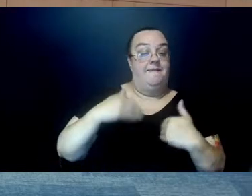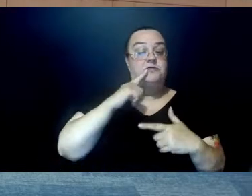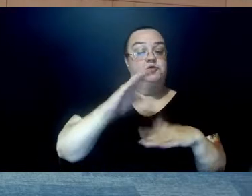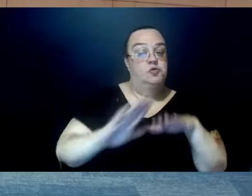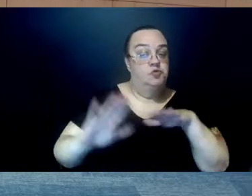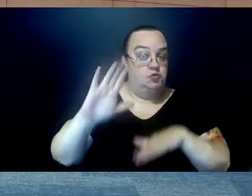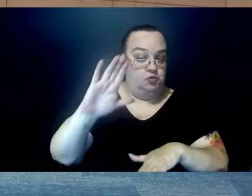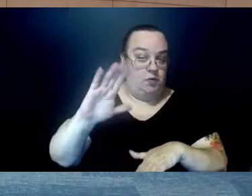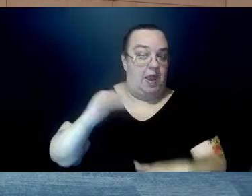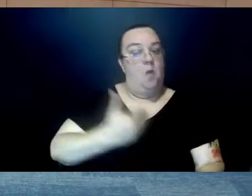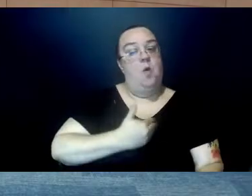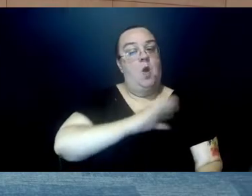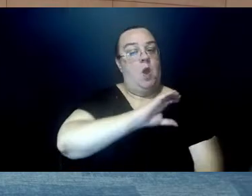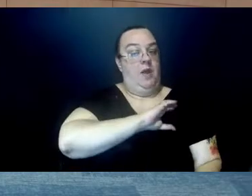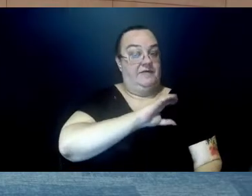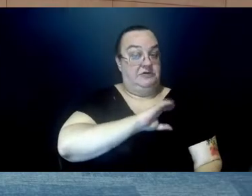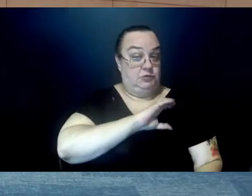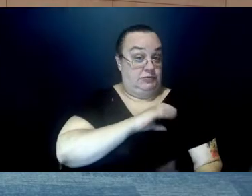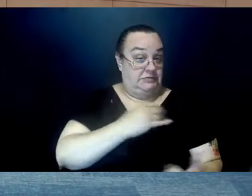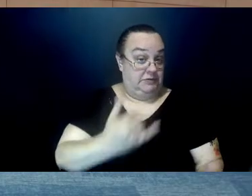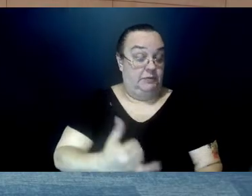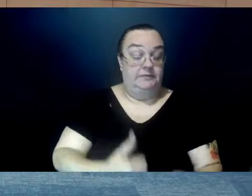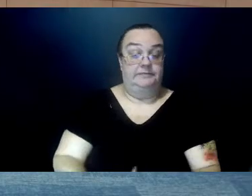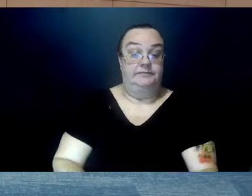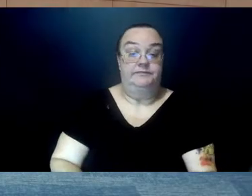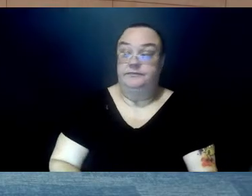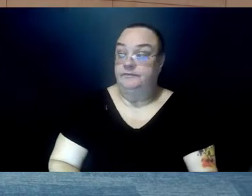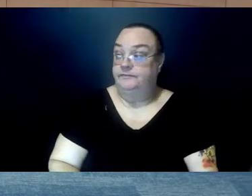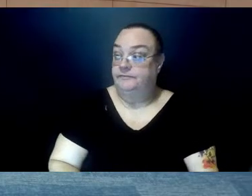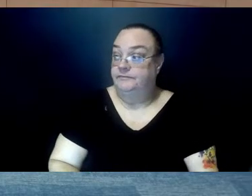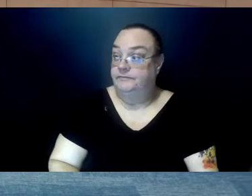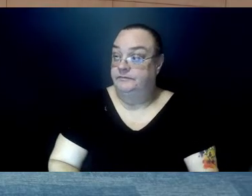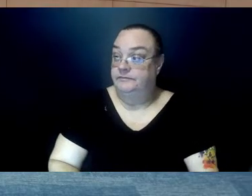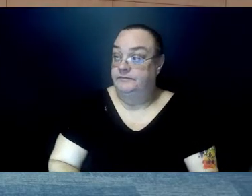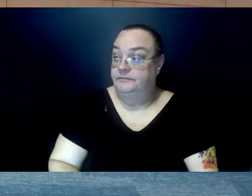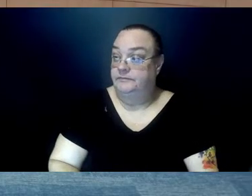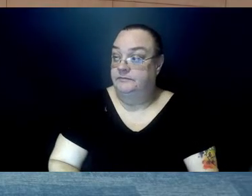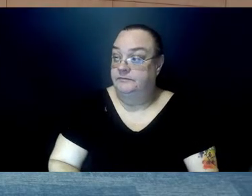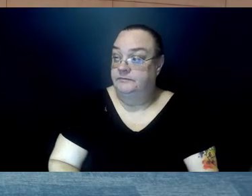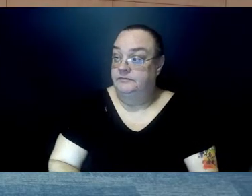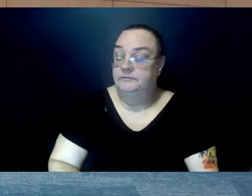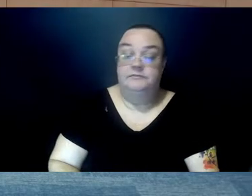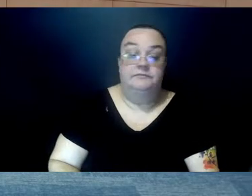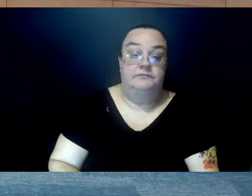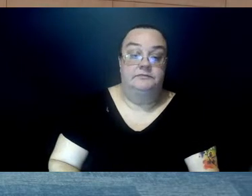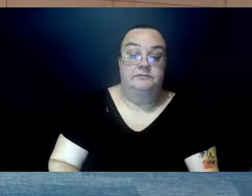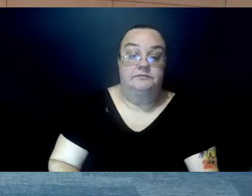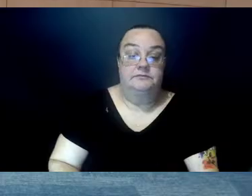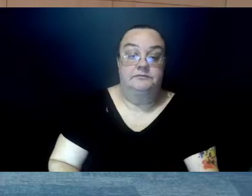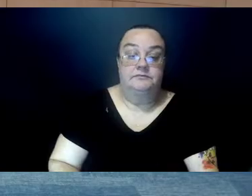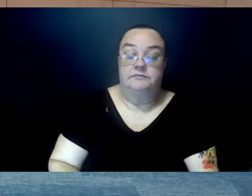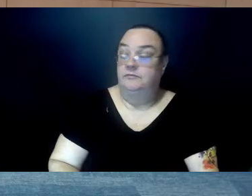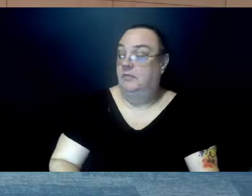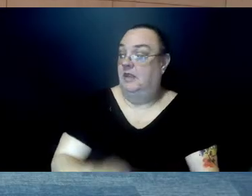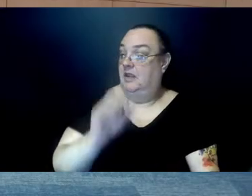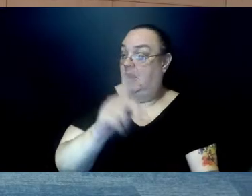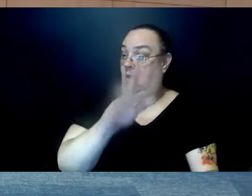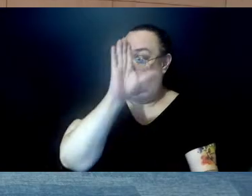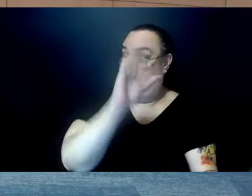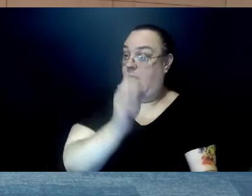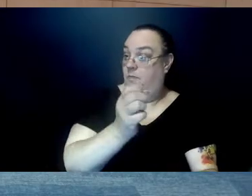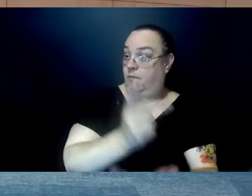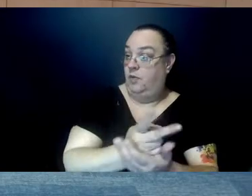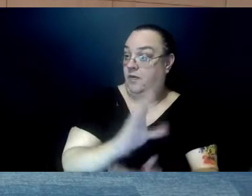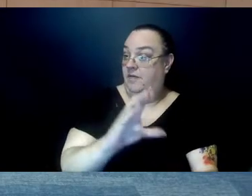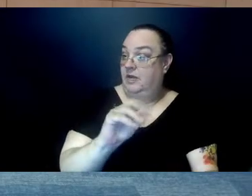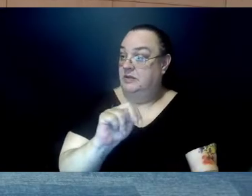our officers. All right. We will now approve the consent agenda.